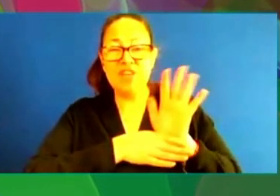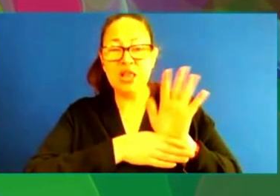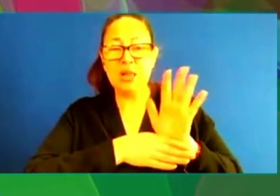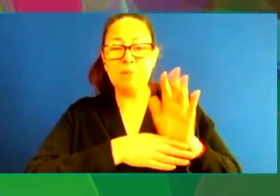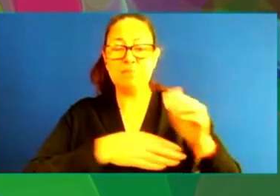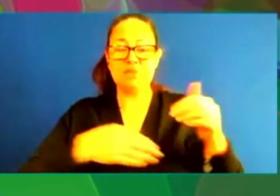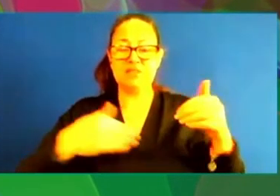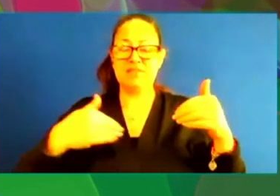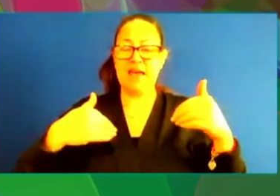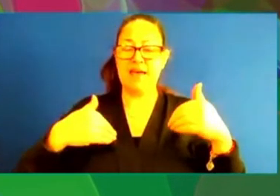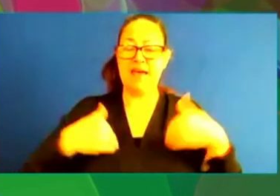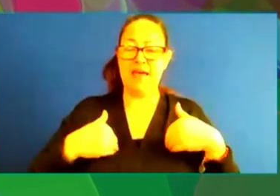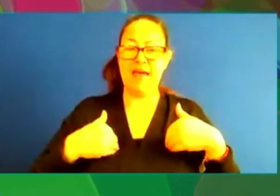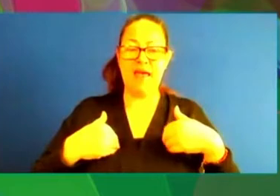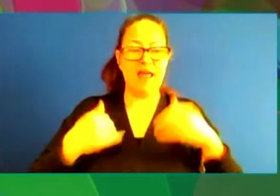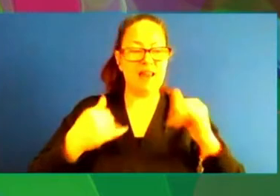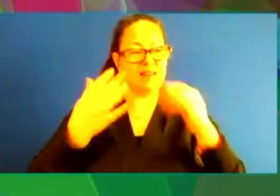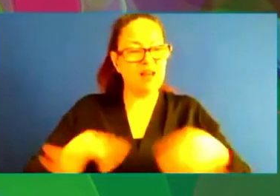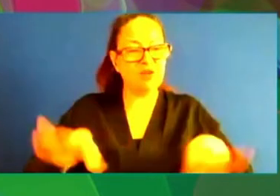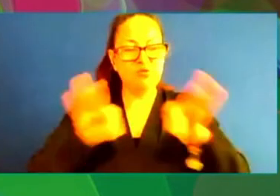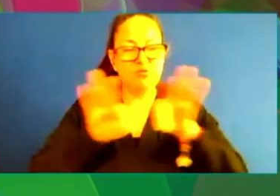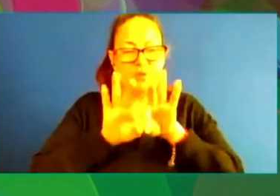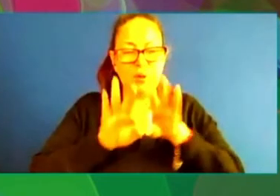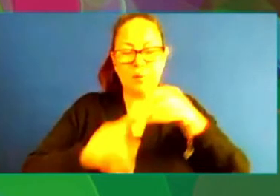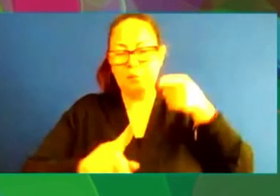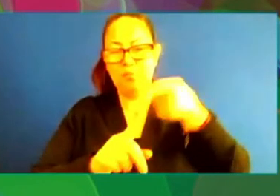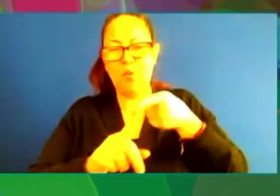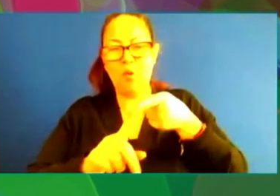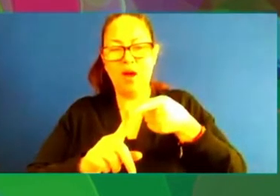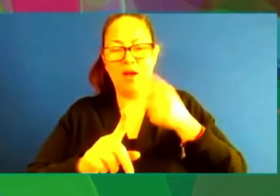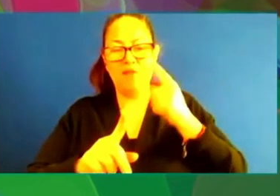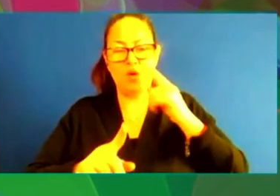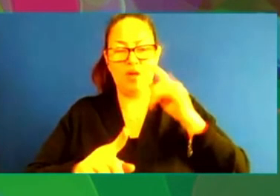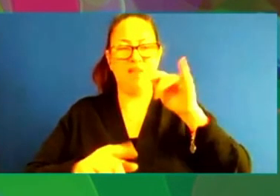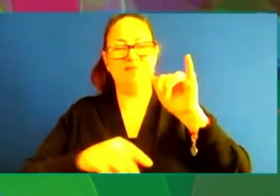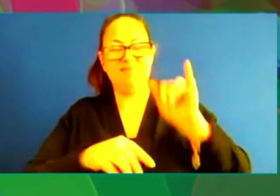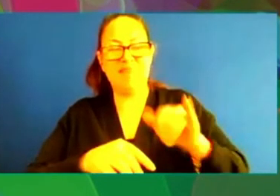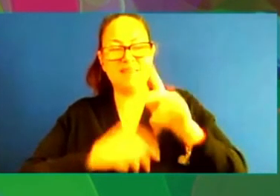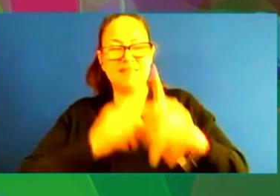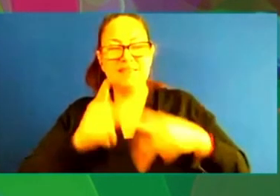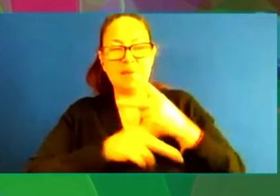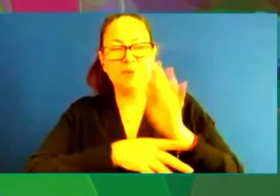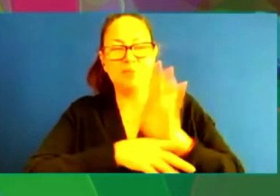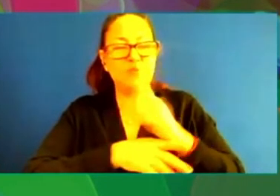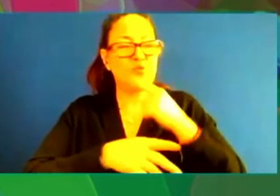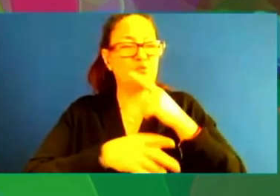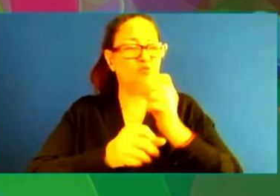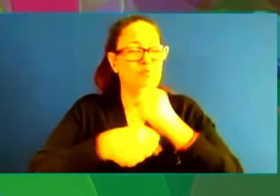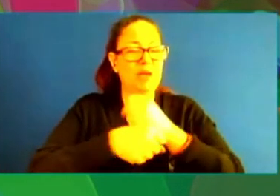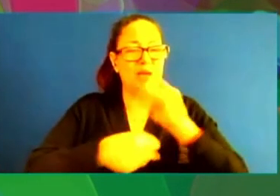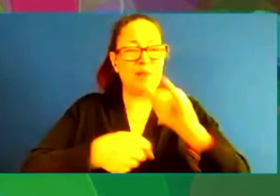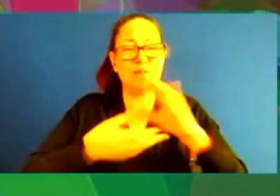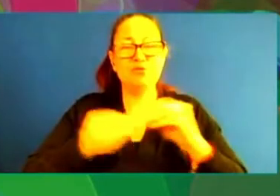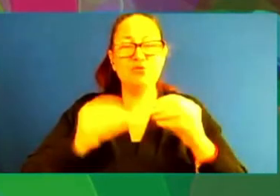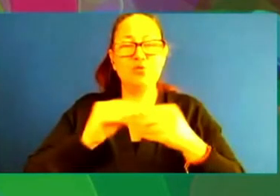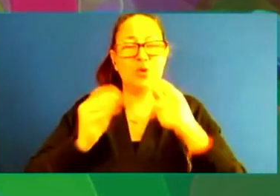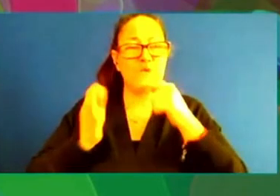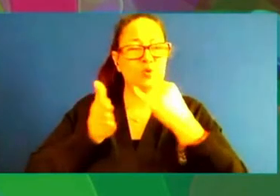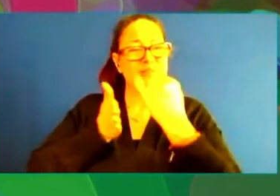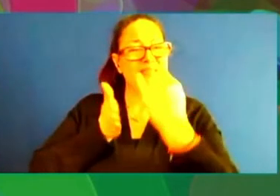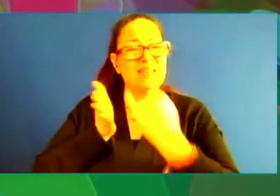critical lens on the genre, but to meet the people who were crafting the stories and illustrating, you